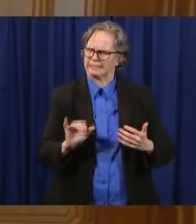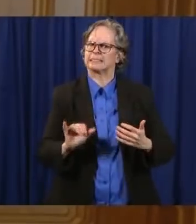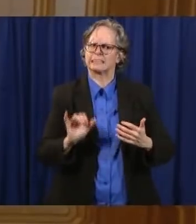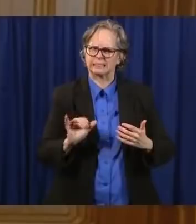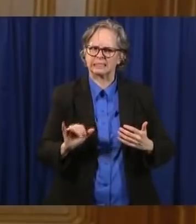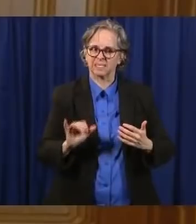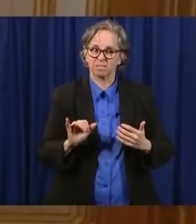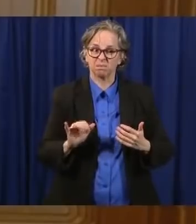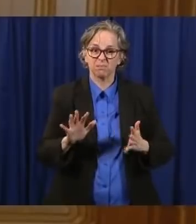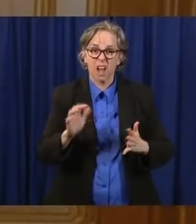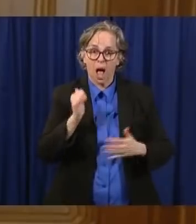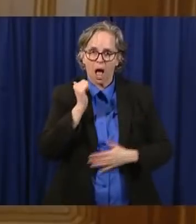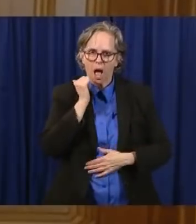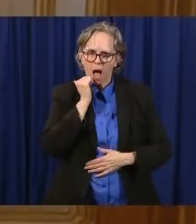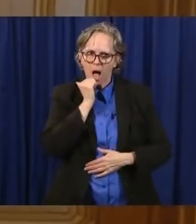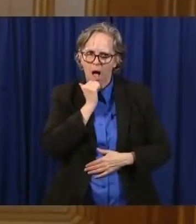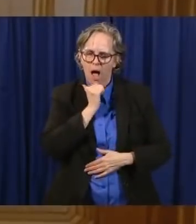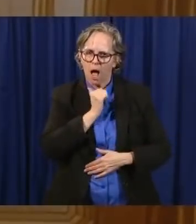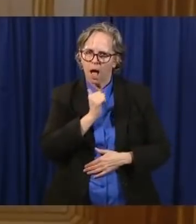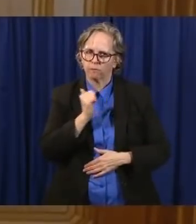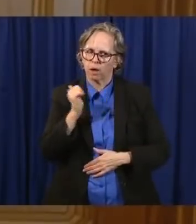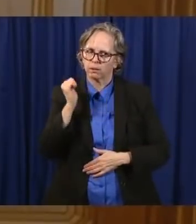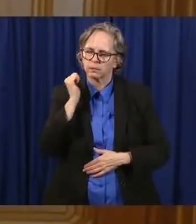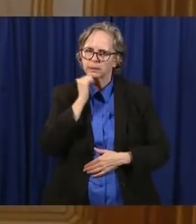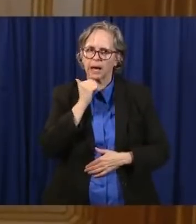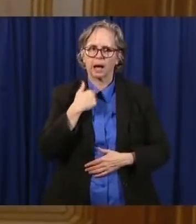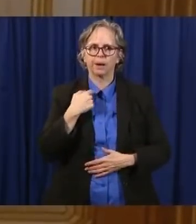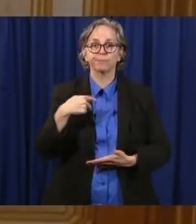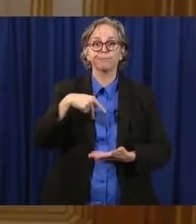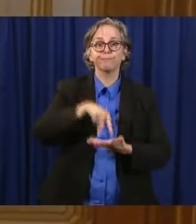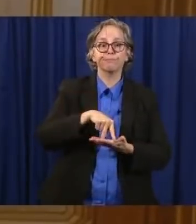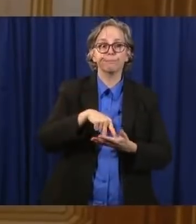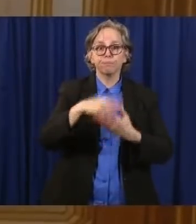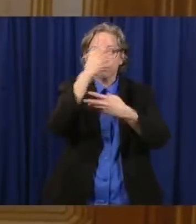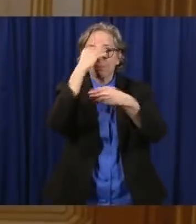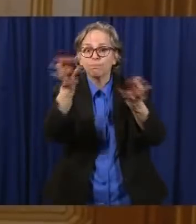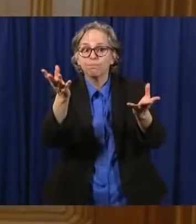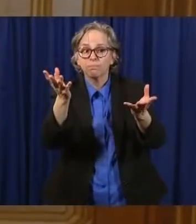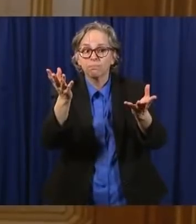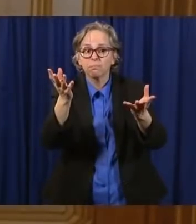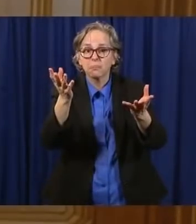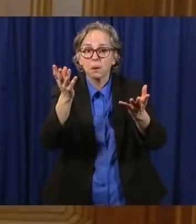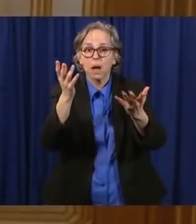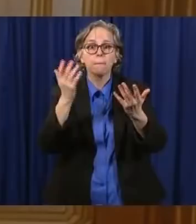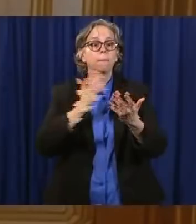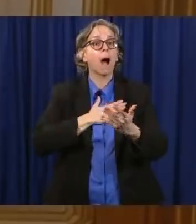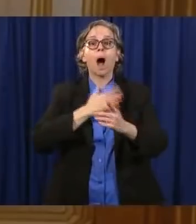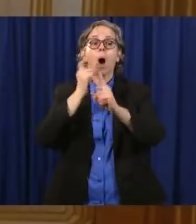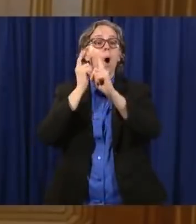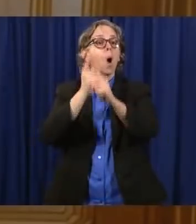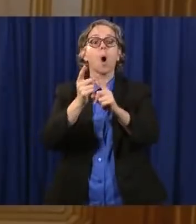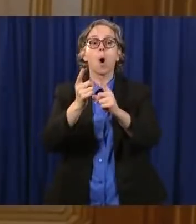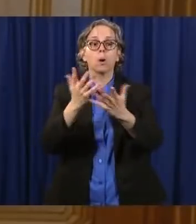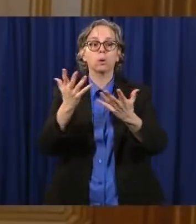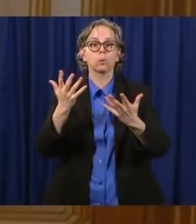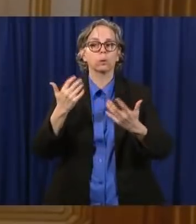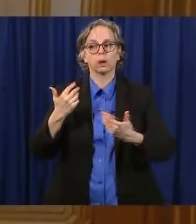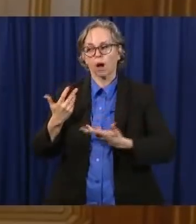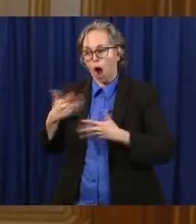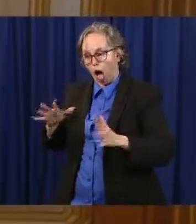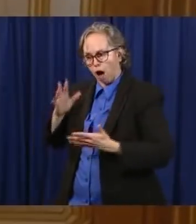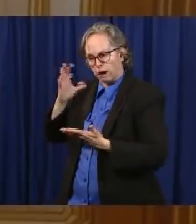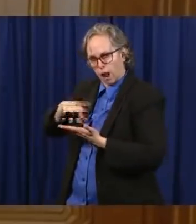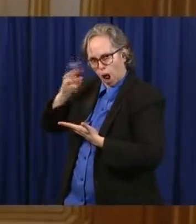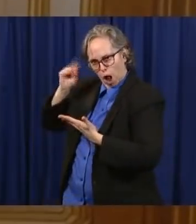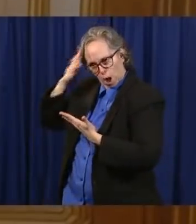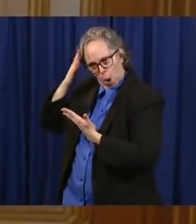every day that we've talked with all of you is to tell you what we knew, what we know, and when we know it,